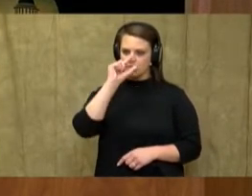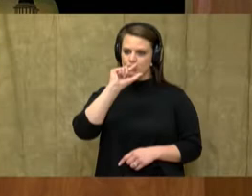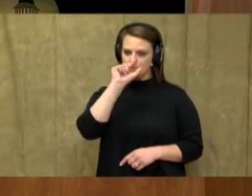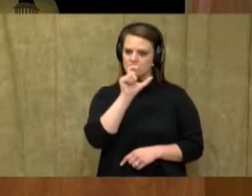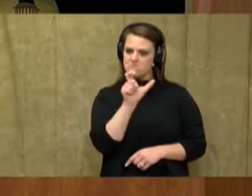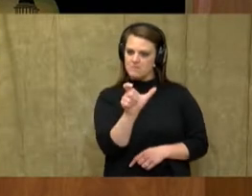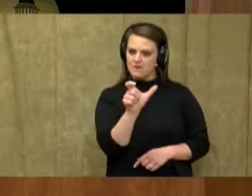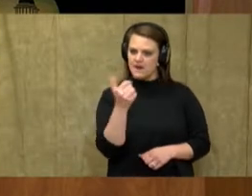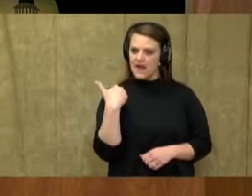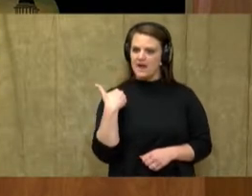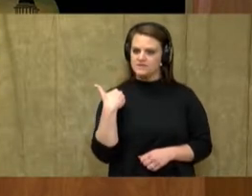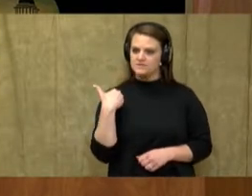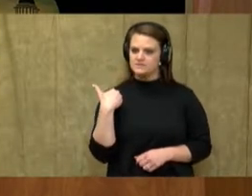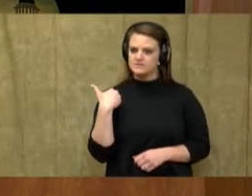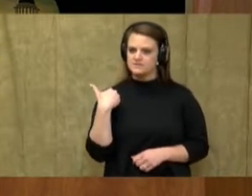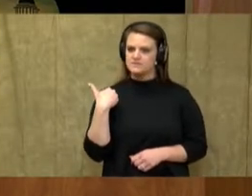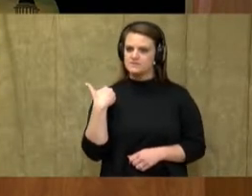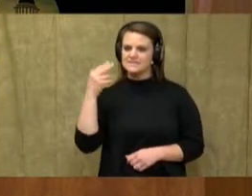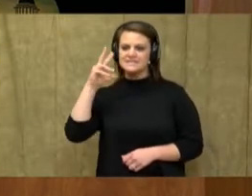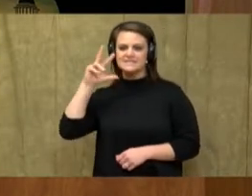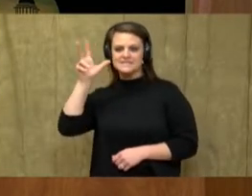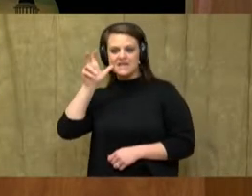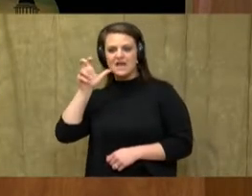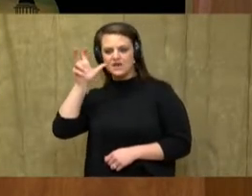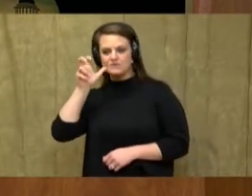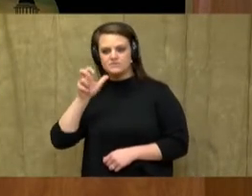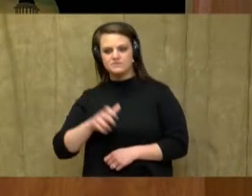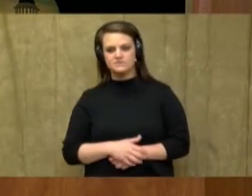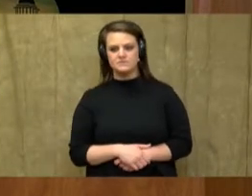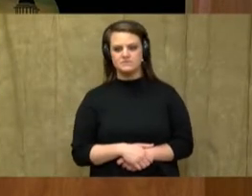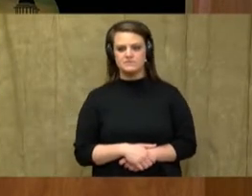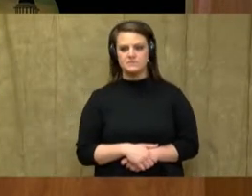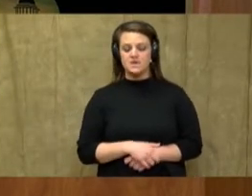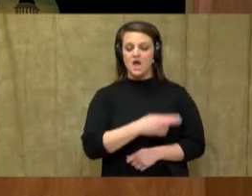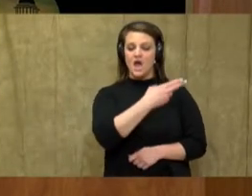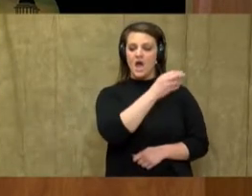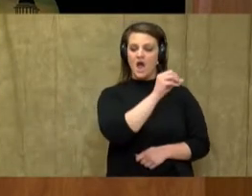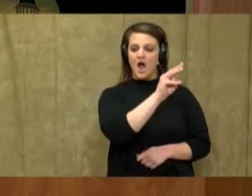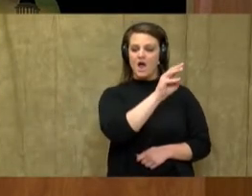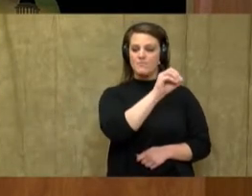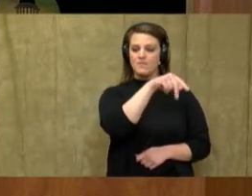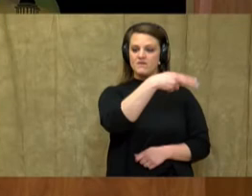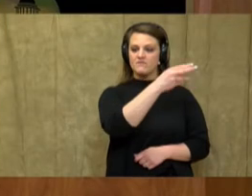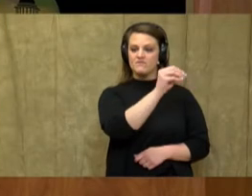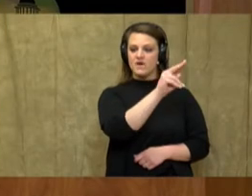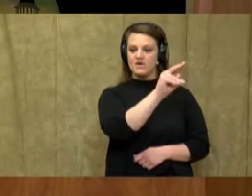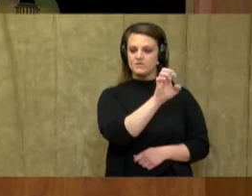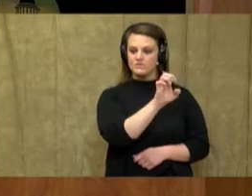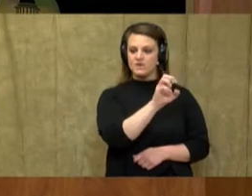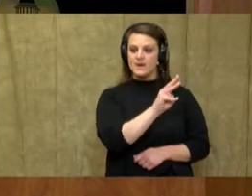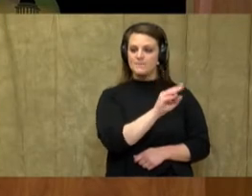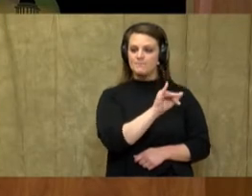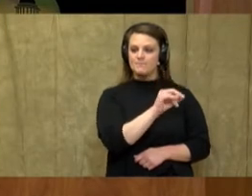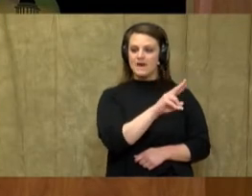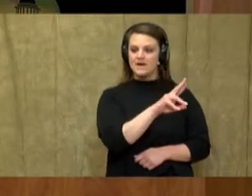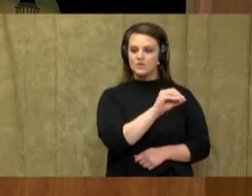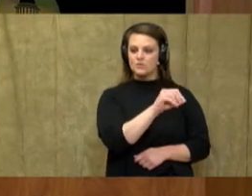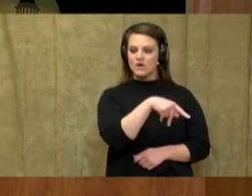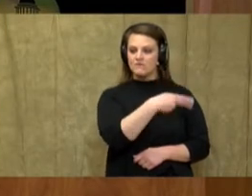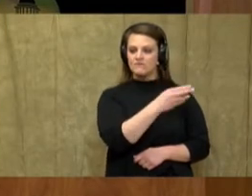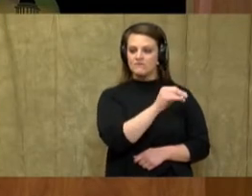Latin root, and I get sound from it. Okay, let's look at some other words. I have homophone, microphone,